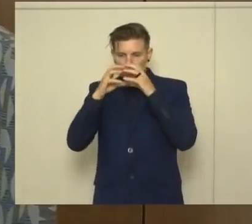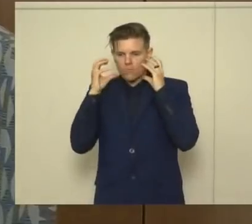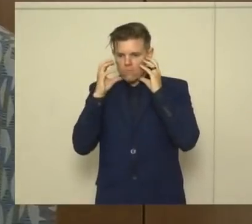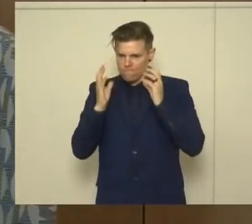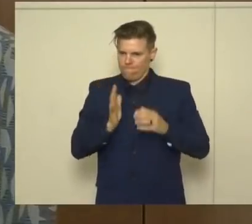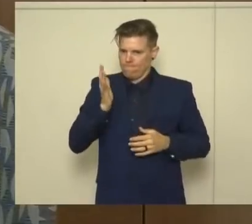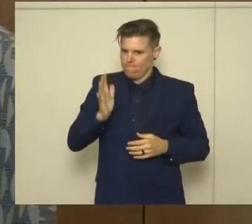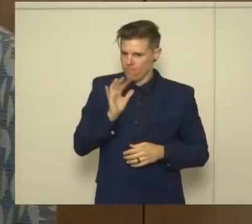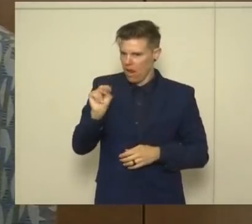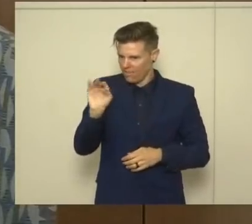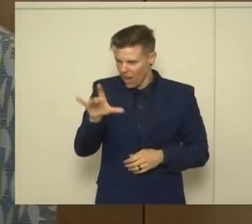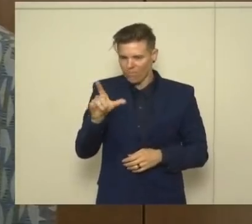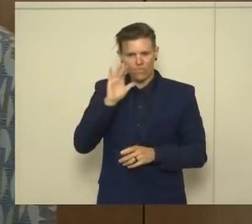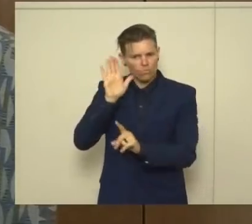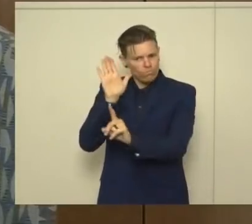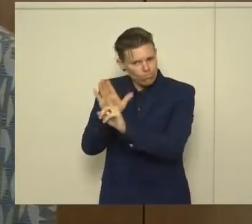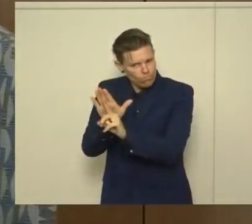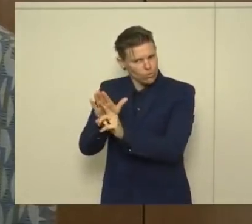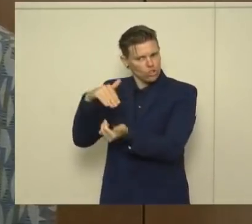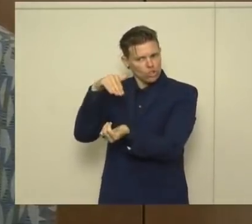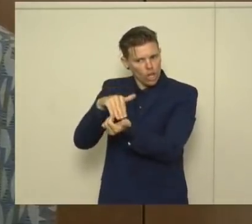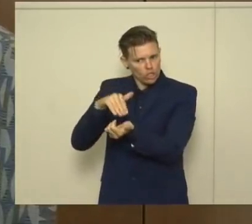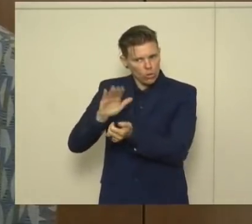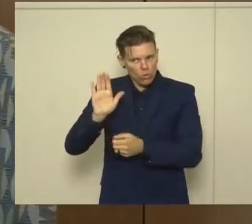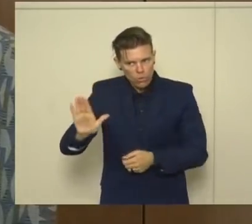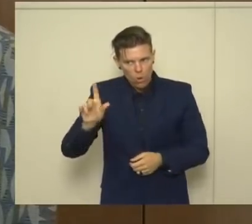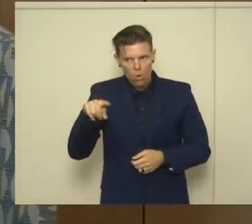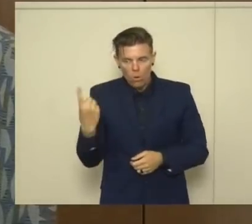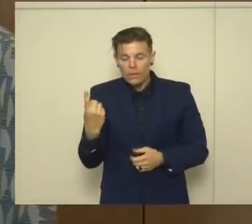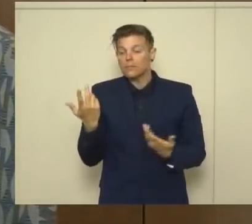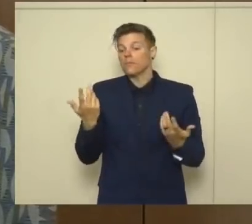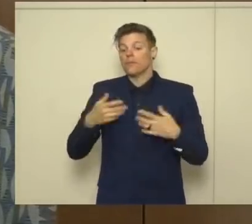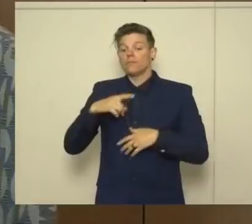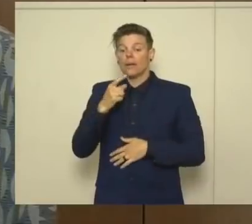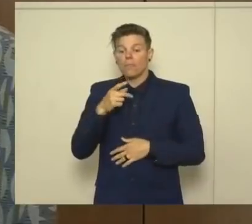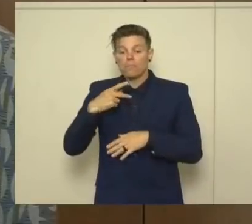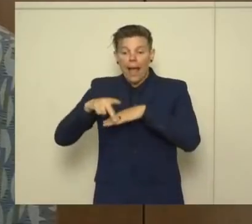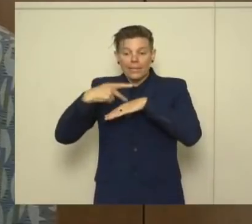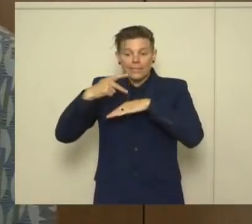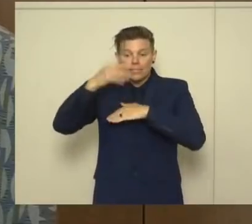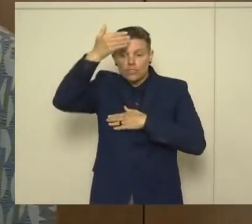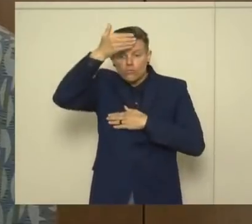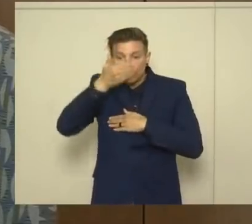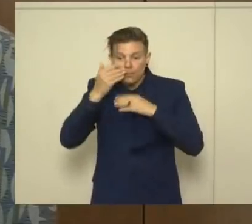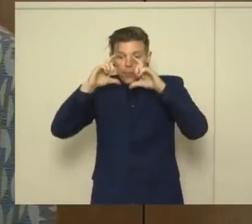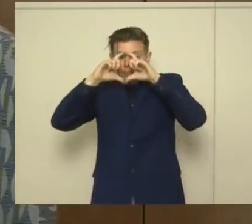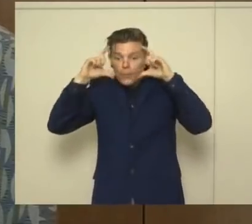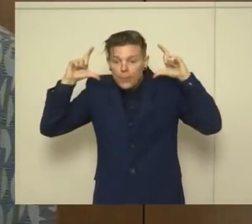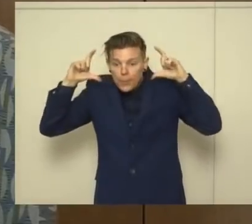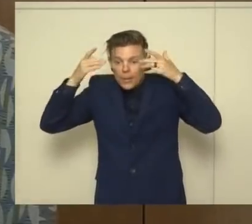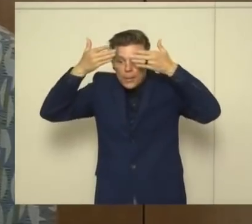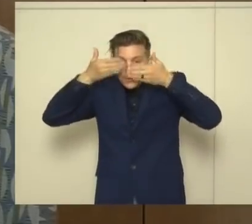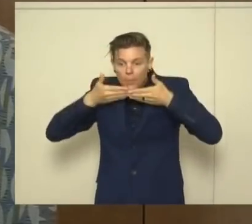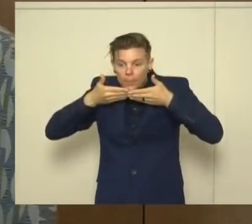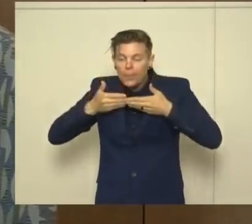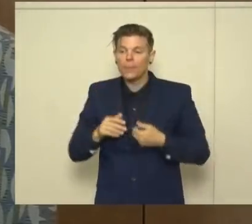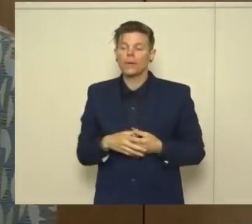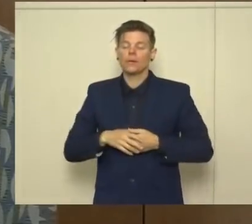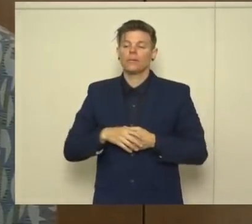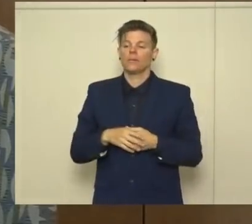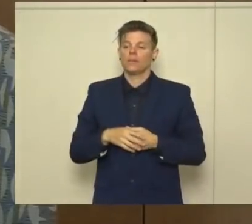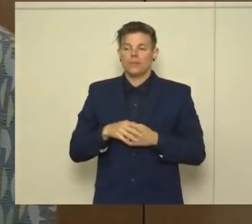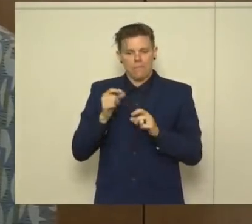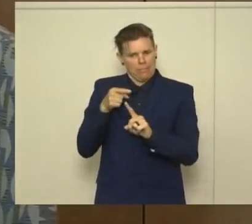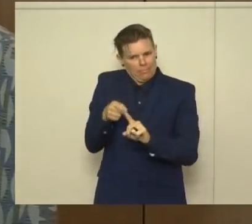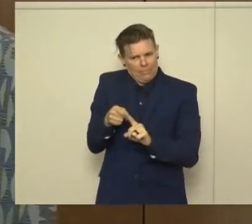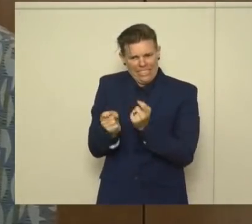a healthcare worker, and shields to make sure that, you know, they are completely protected from the patient's droplets, particularly when